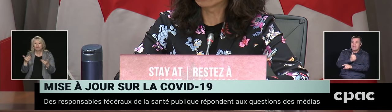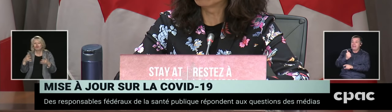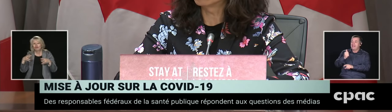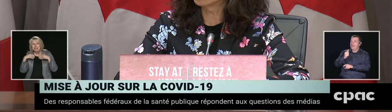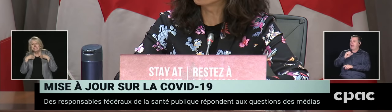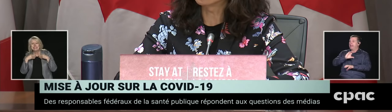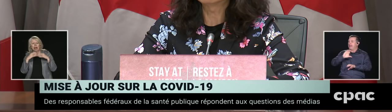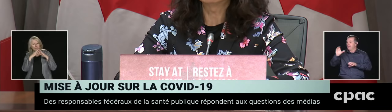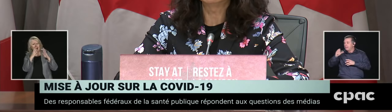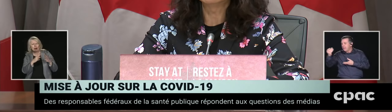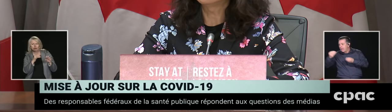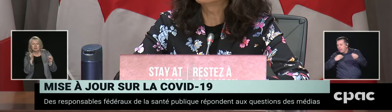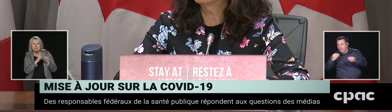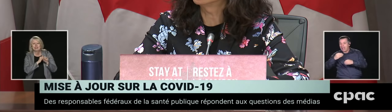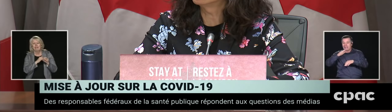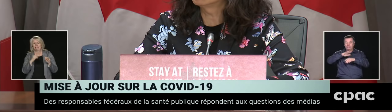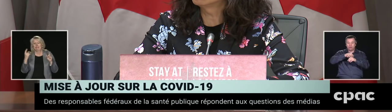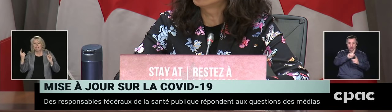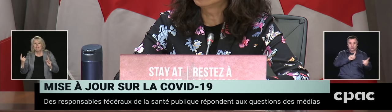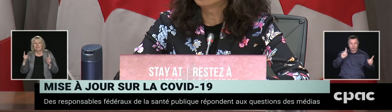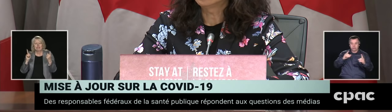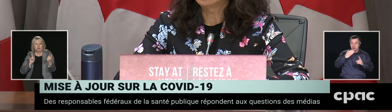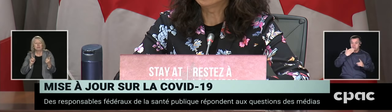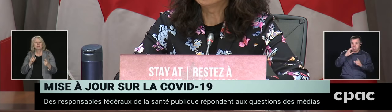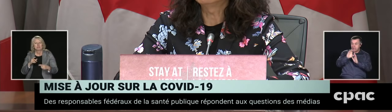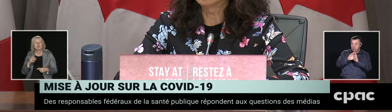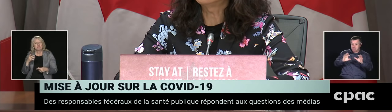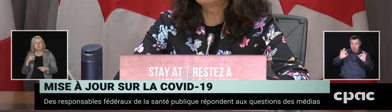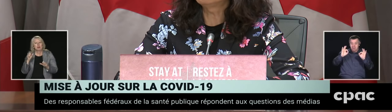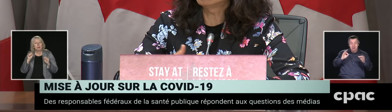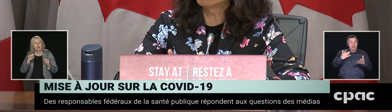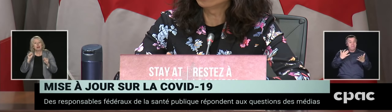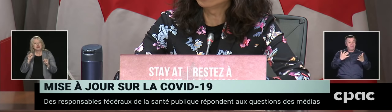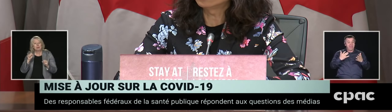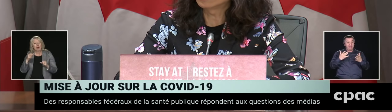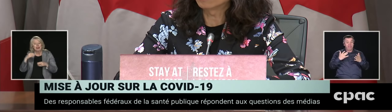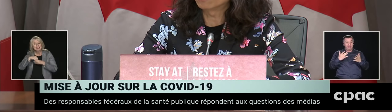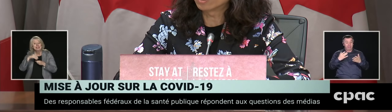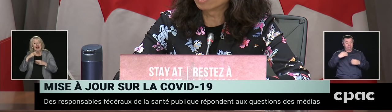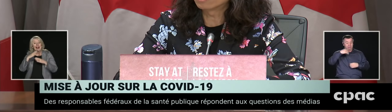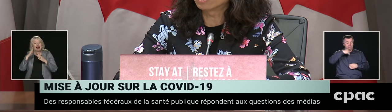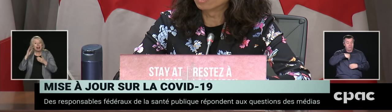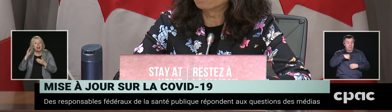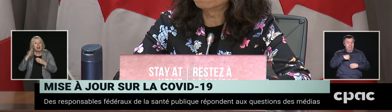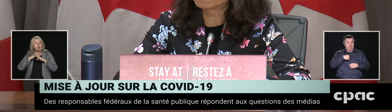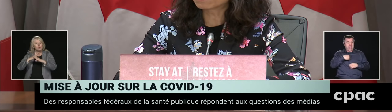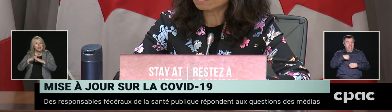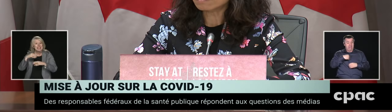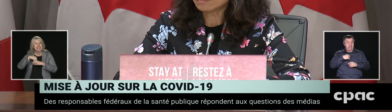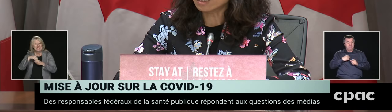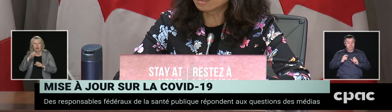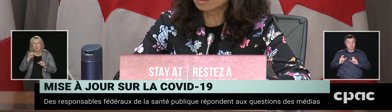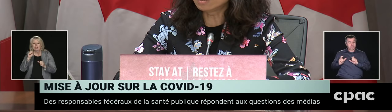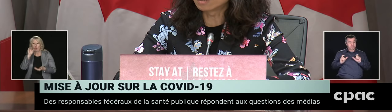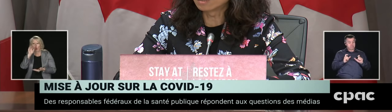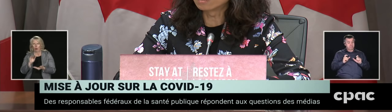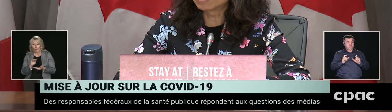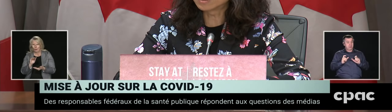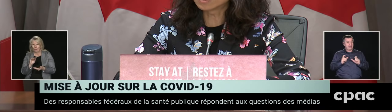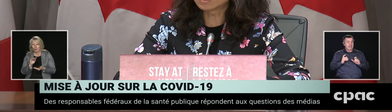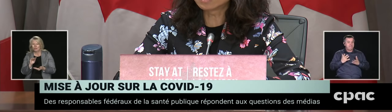is possible that the level of immunity is quite low. And what I do know is that while